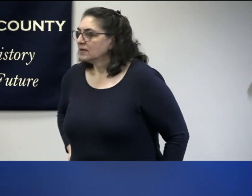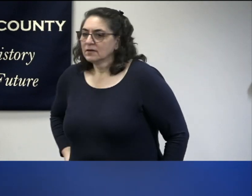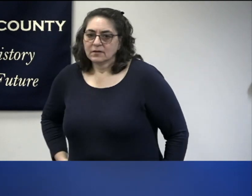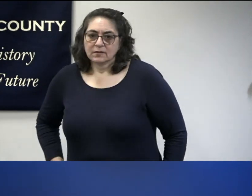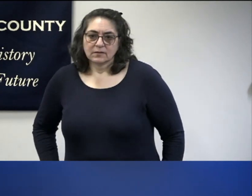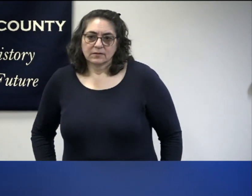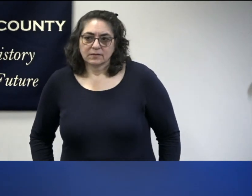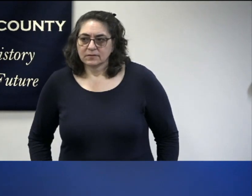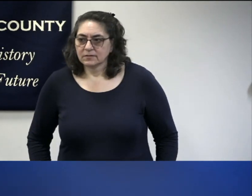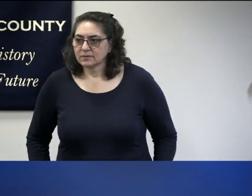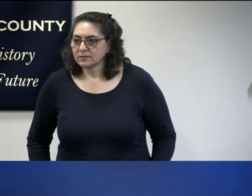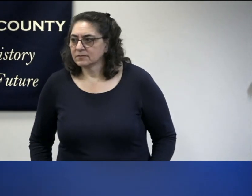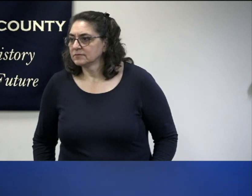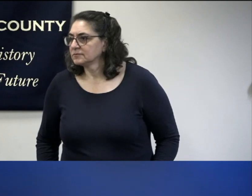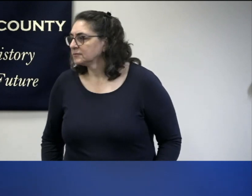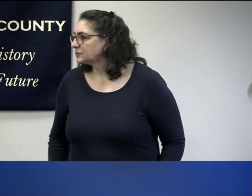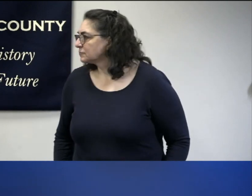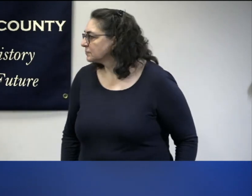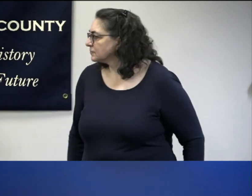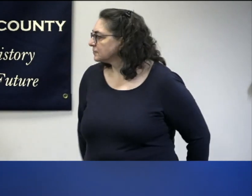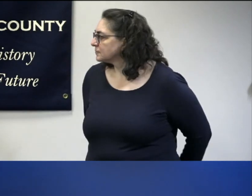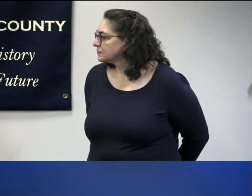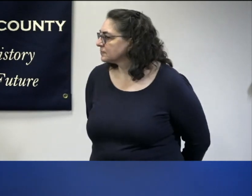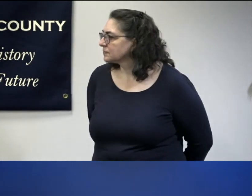And turn on the microphone.